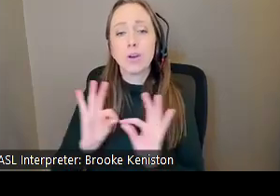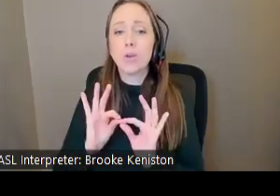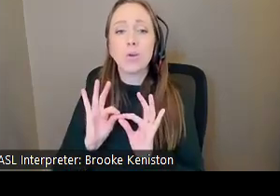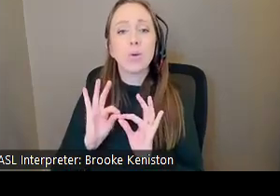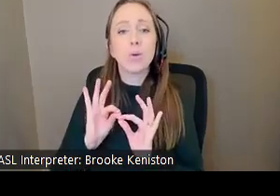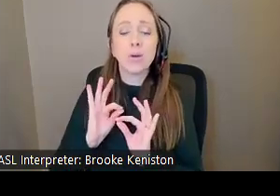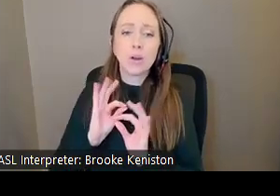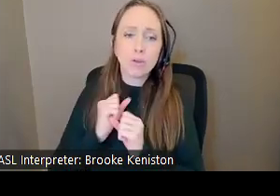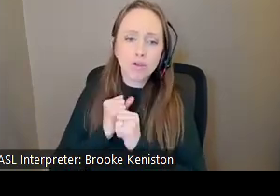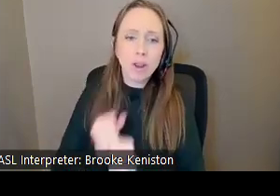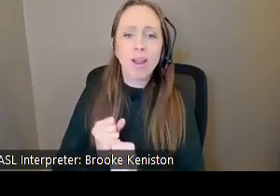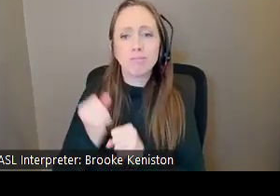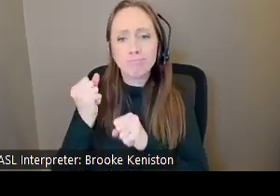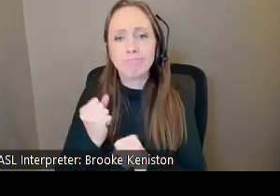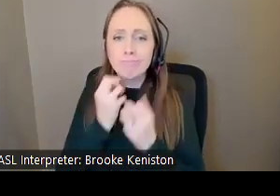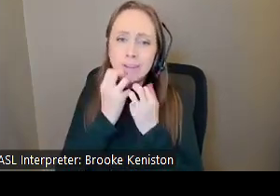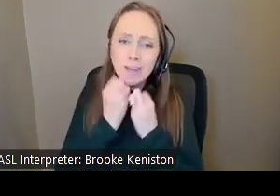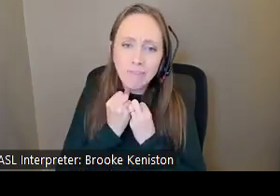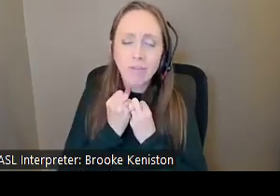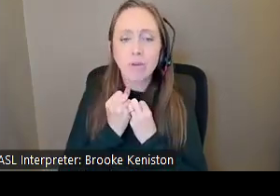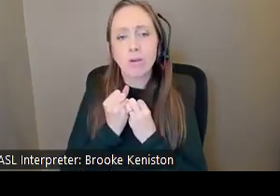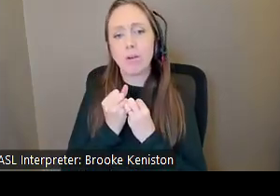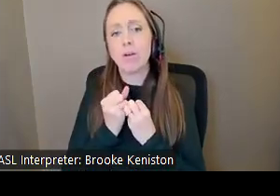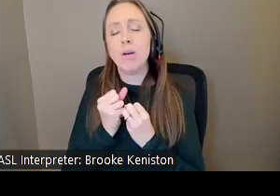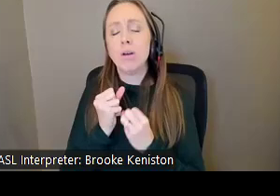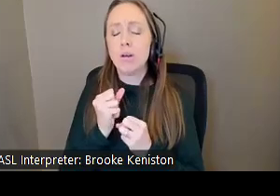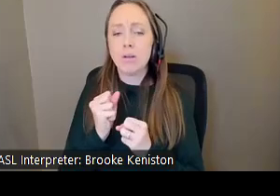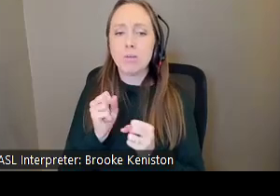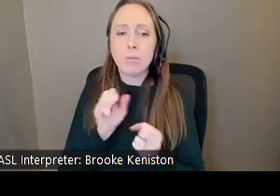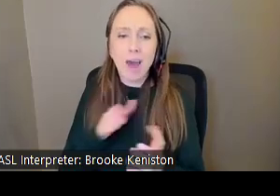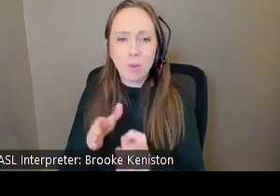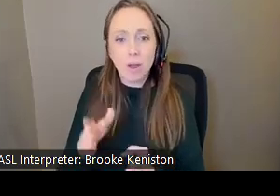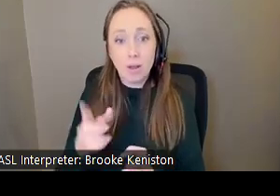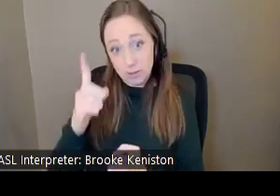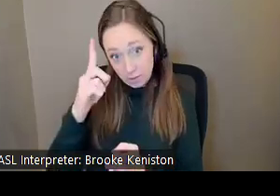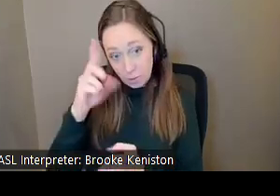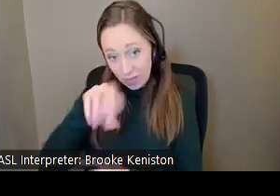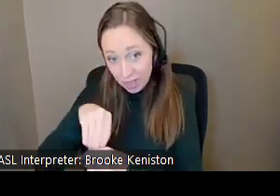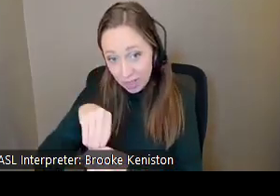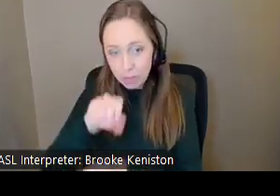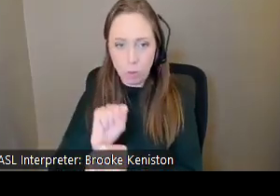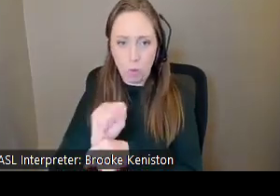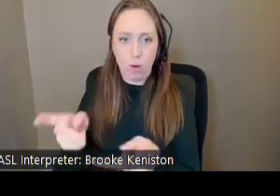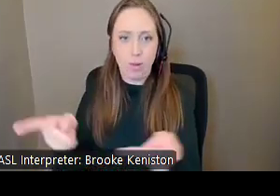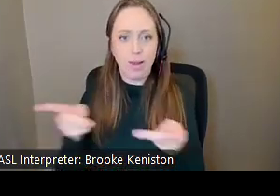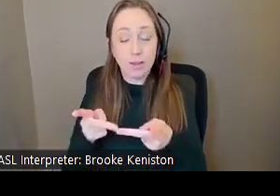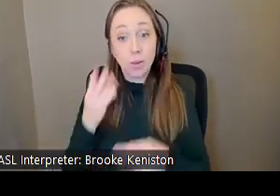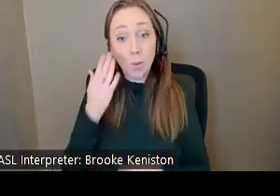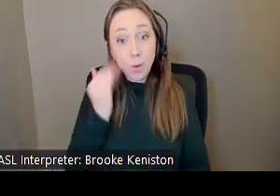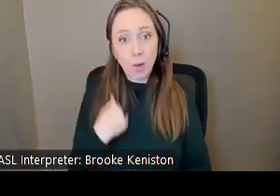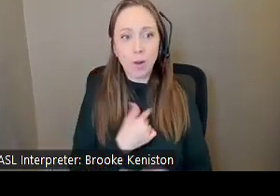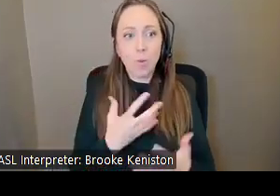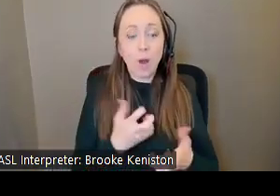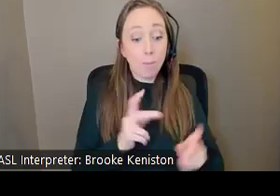retain the people that we get into the stream of work? HRSA and SAMHSA has really made large investments over the last several